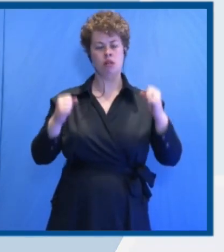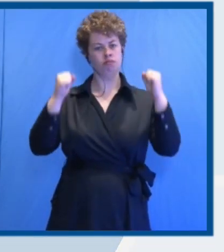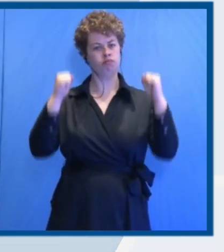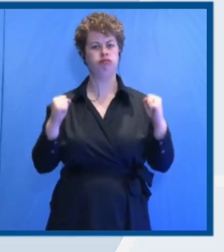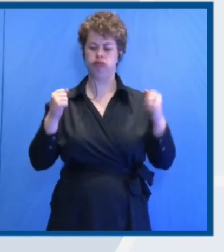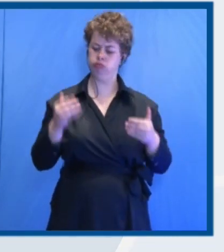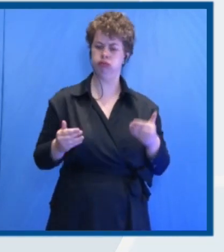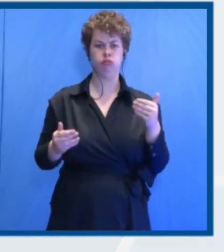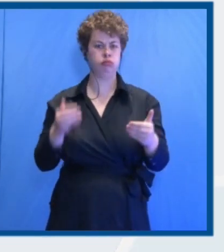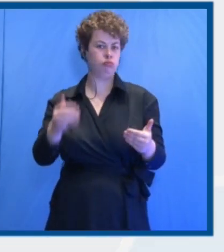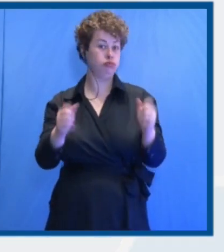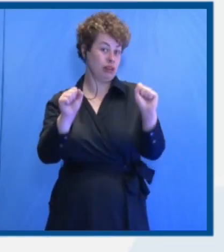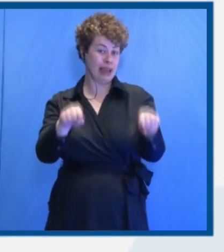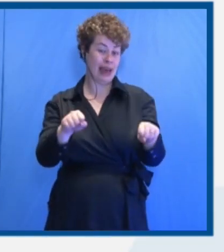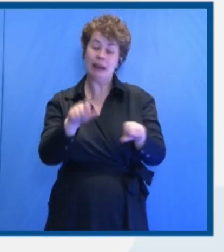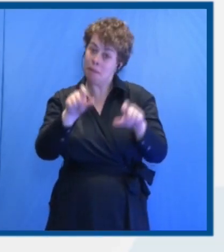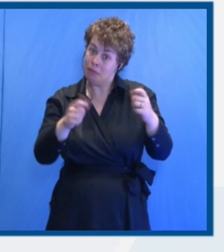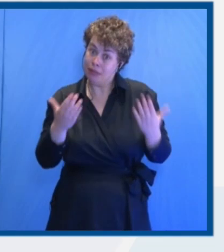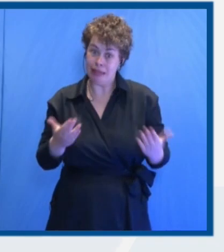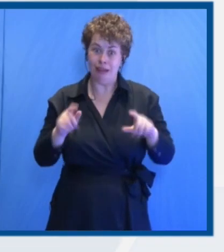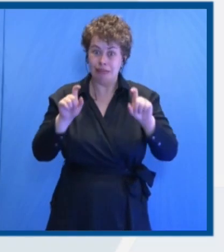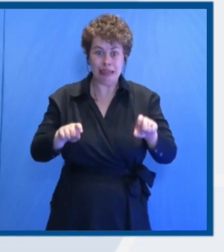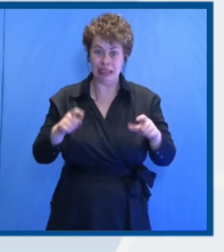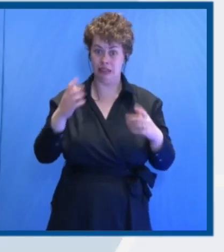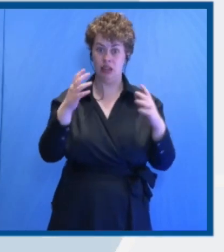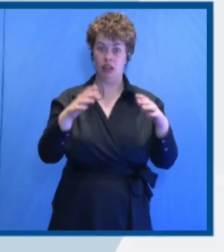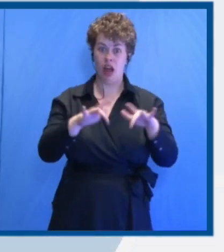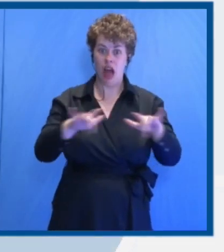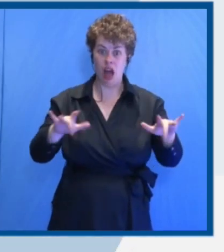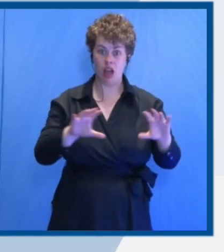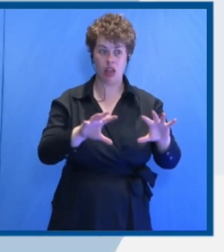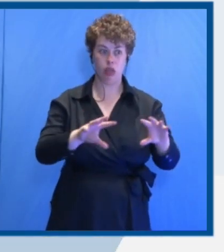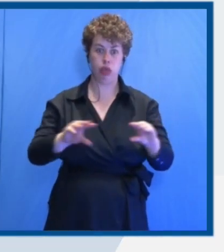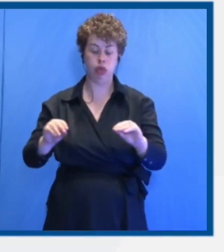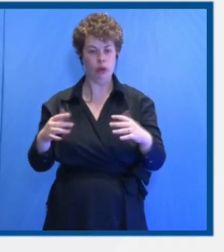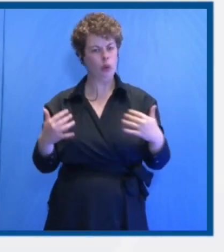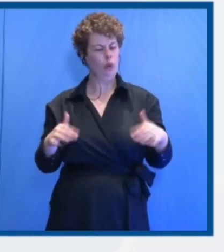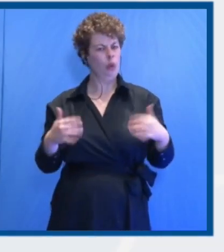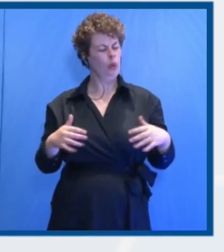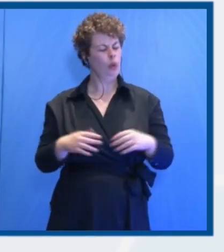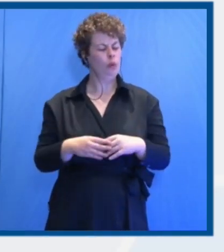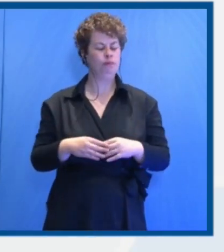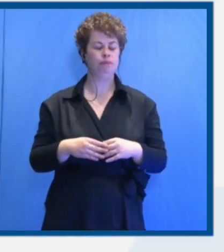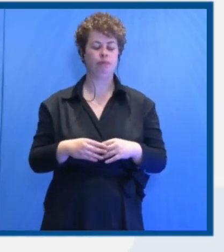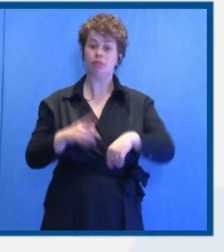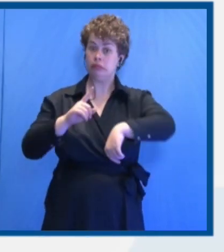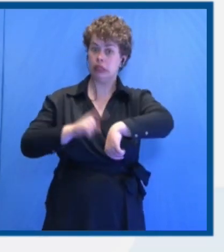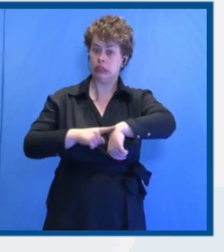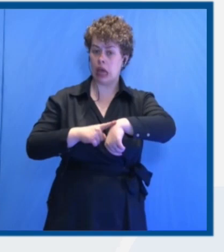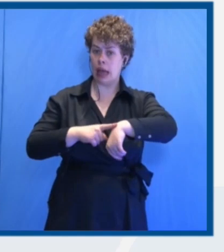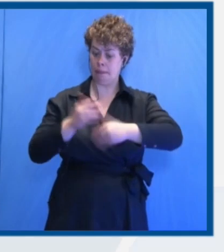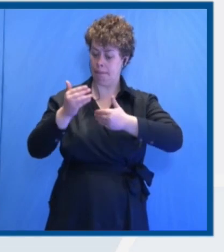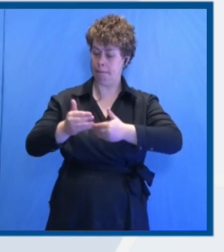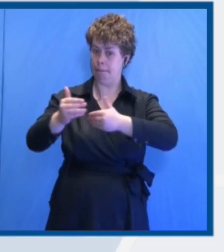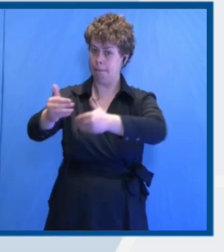And as part of the milestones which can contribute, which are very critically exemplary in the space of